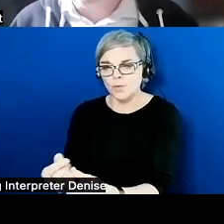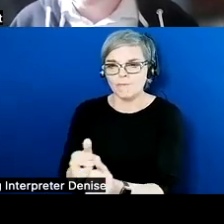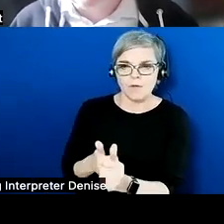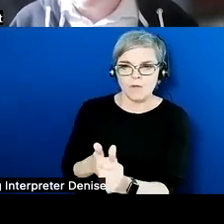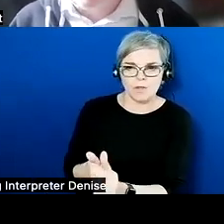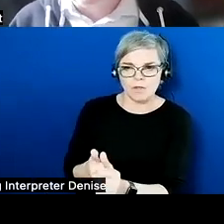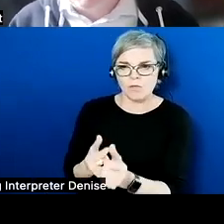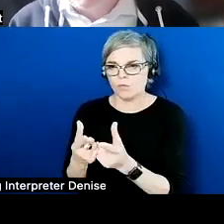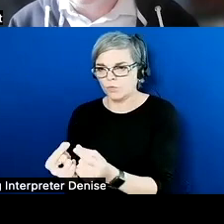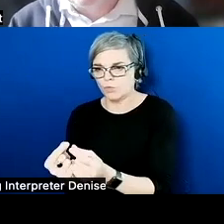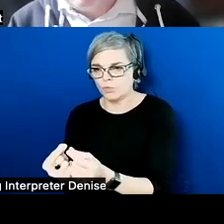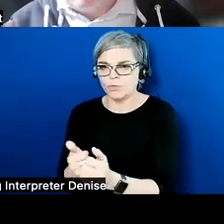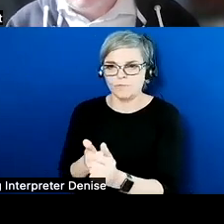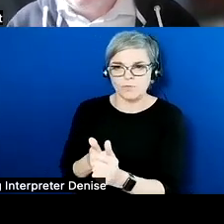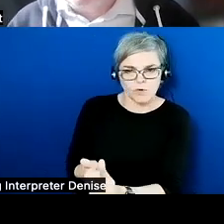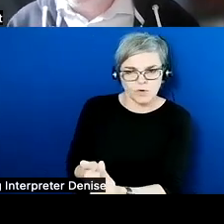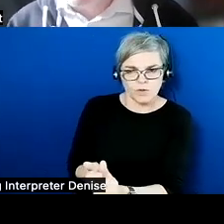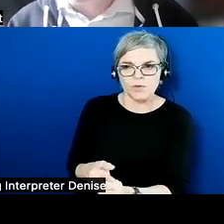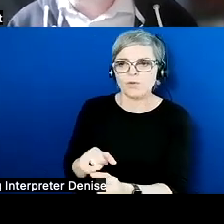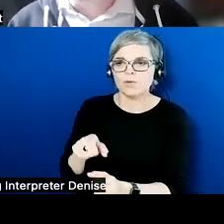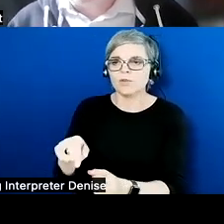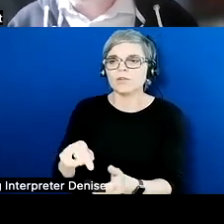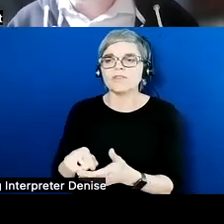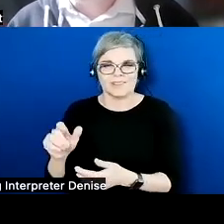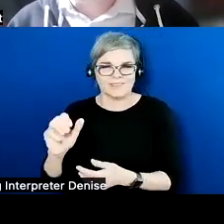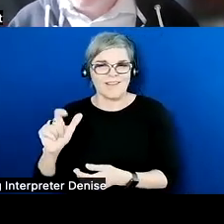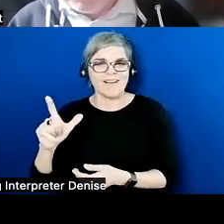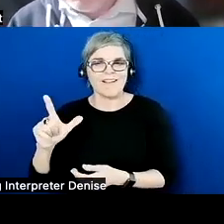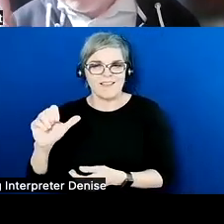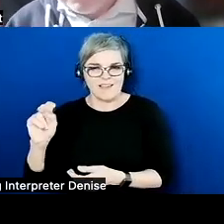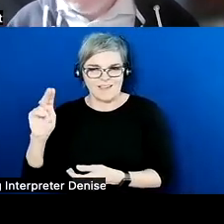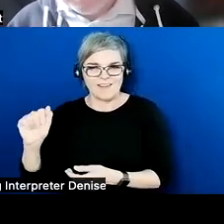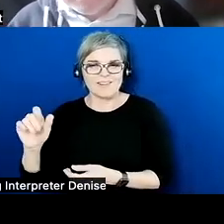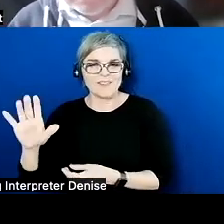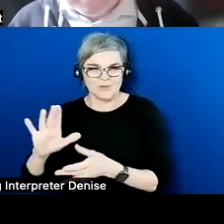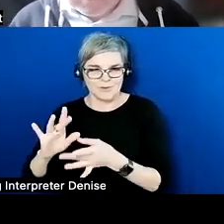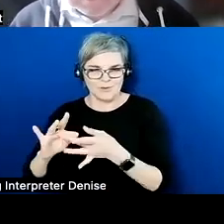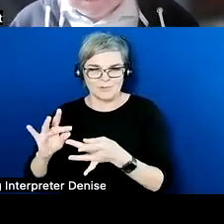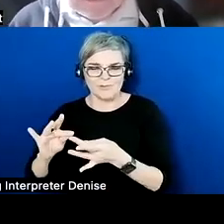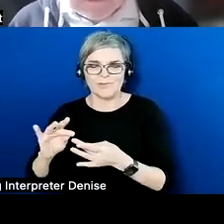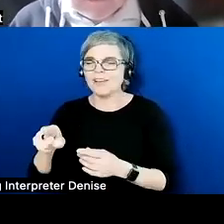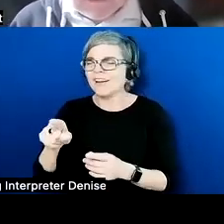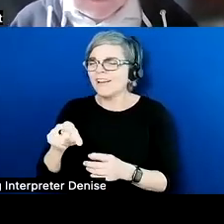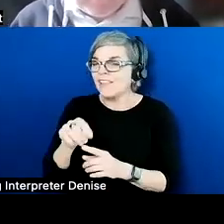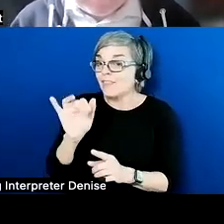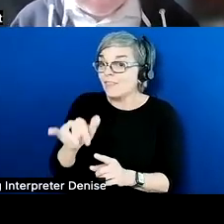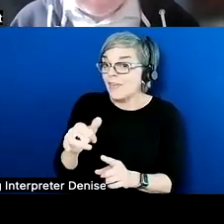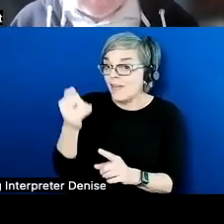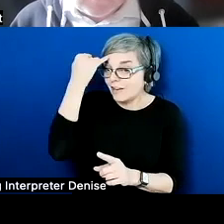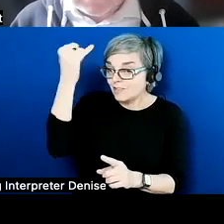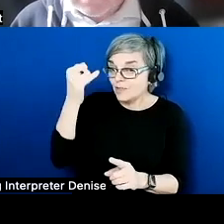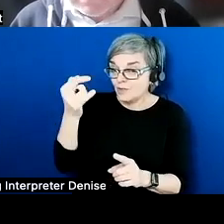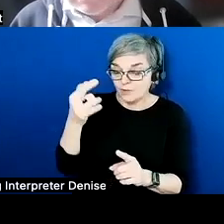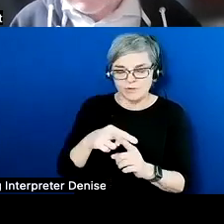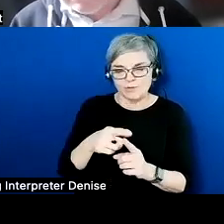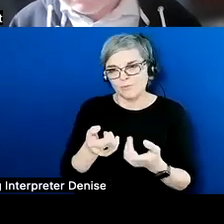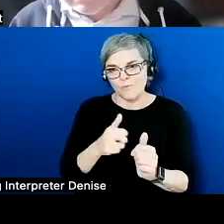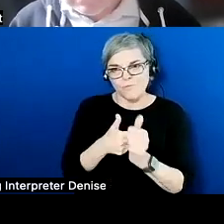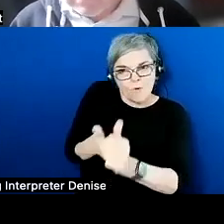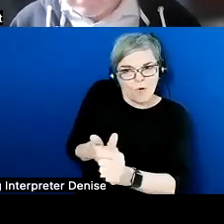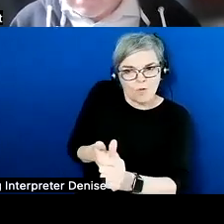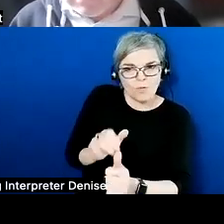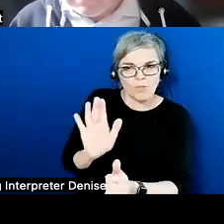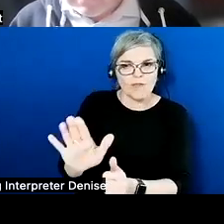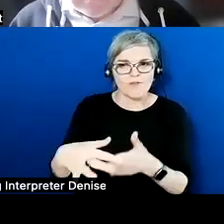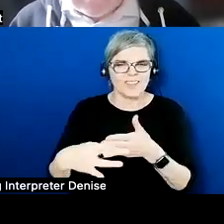Alana, and I will come back to the idea of following people's lead later on, and link